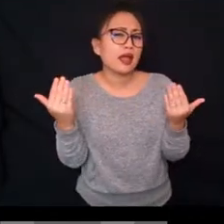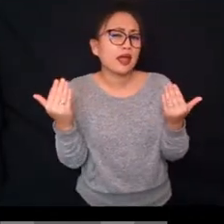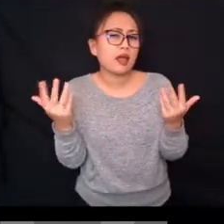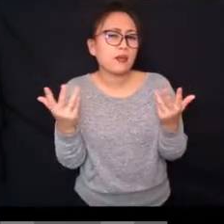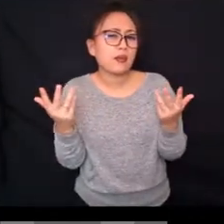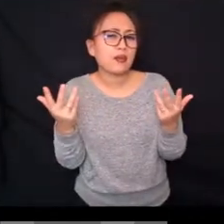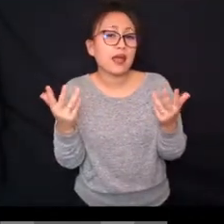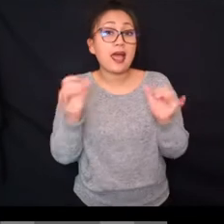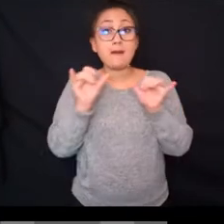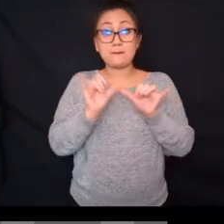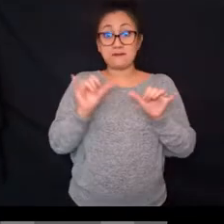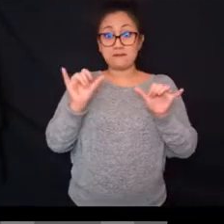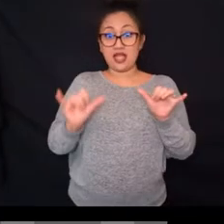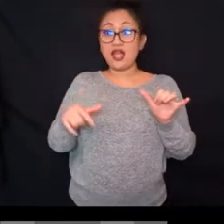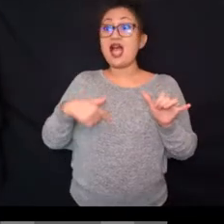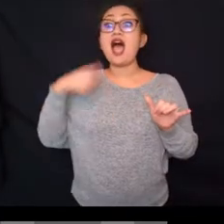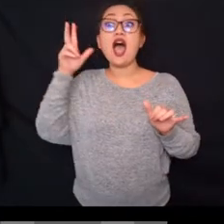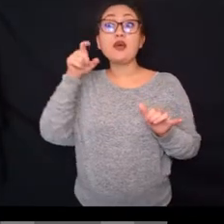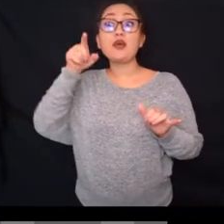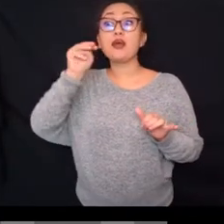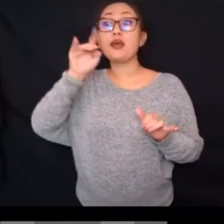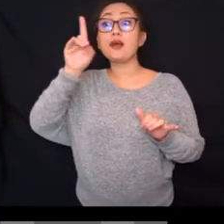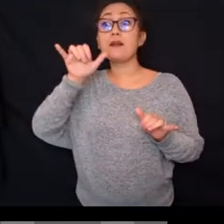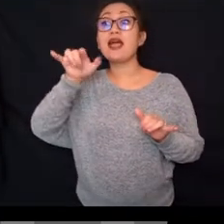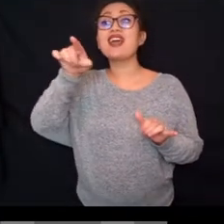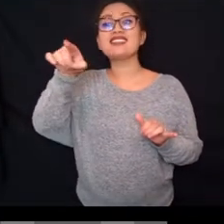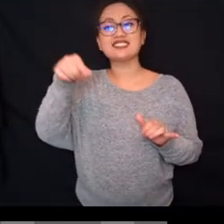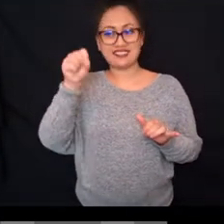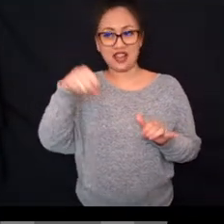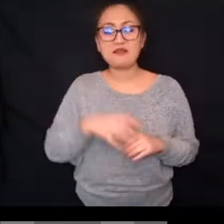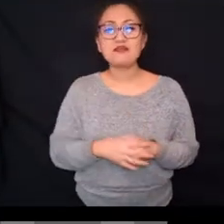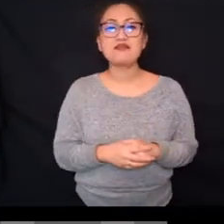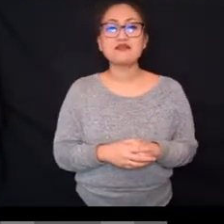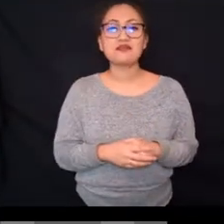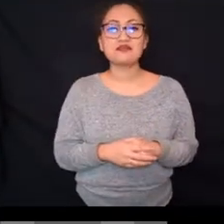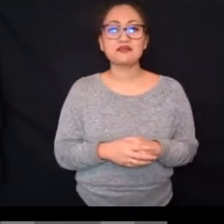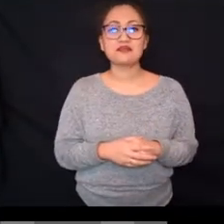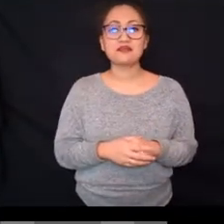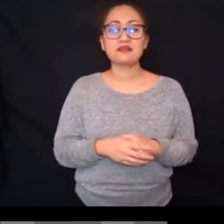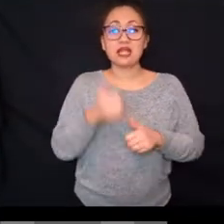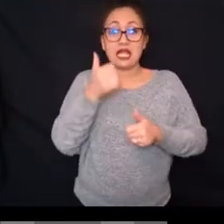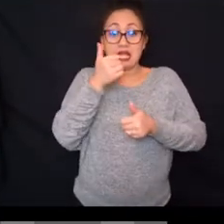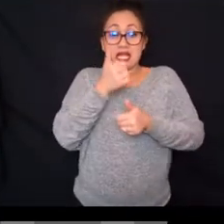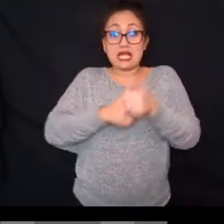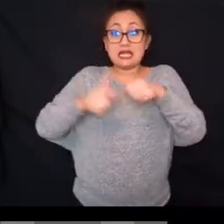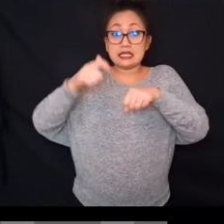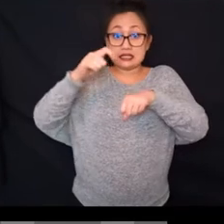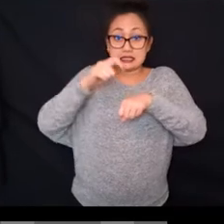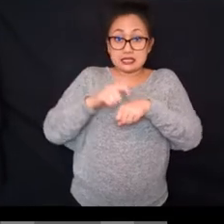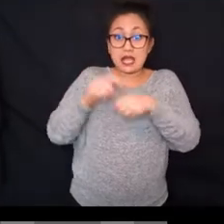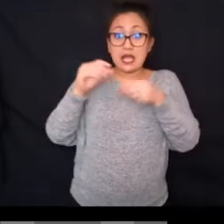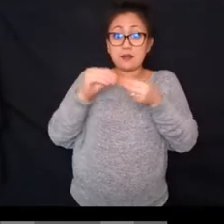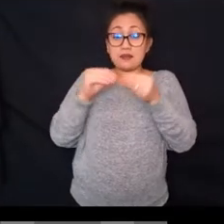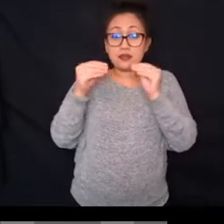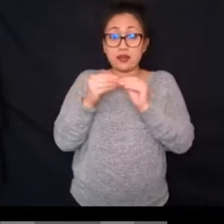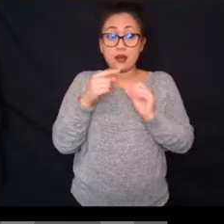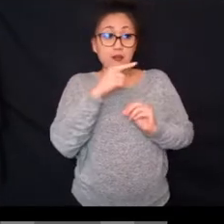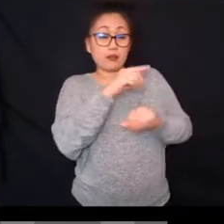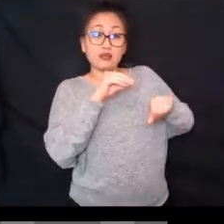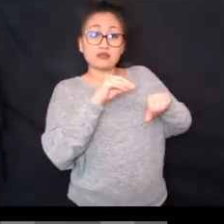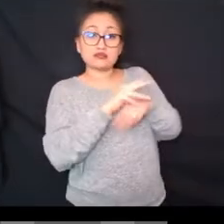a pattern. Look, I heard it, Miss Maddie. A pattern. What's happening to our number each time? It's getting higher. By how